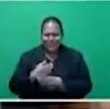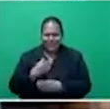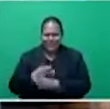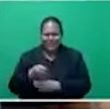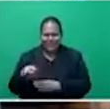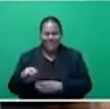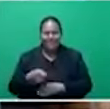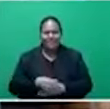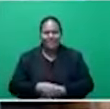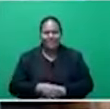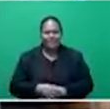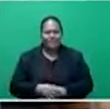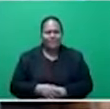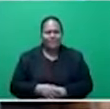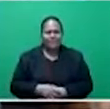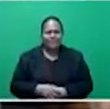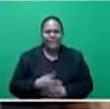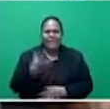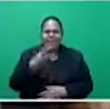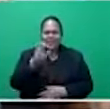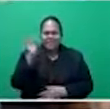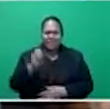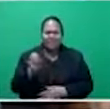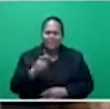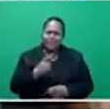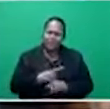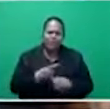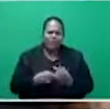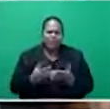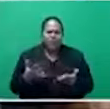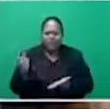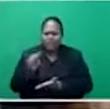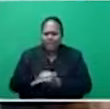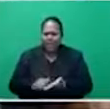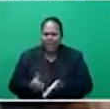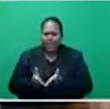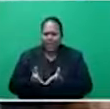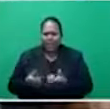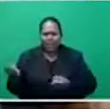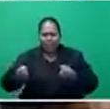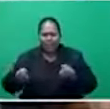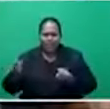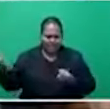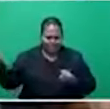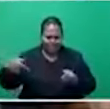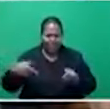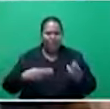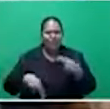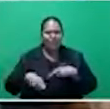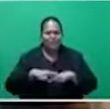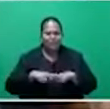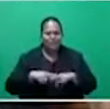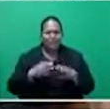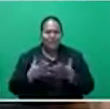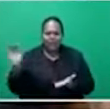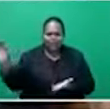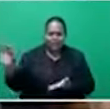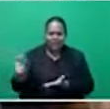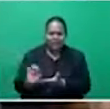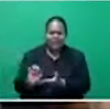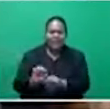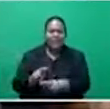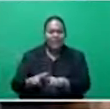they talked about how can they buy vehicles and send it over, how can they invest in FNPF, how can they buy a home, will they